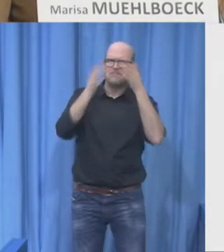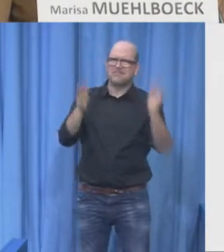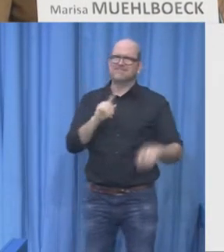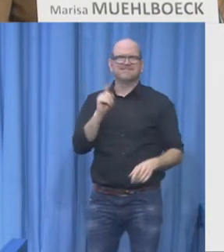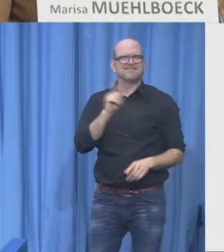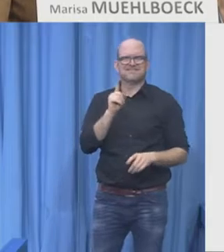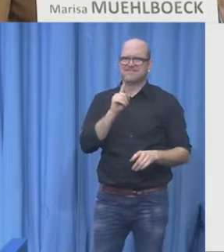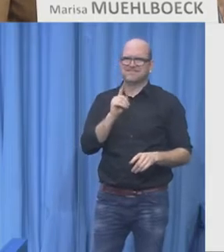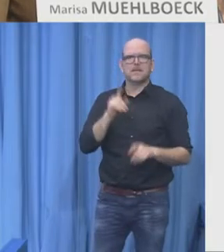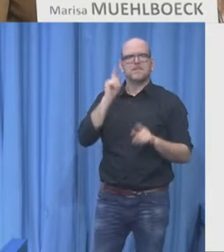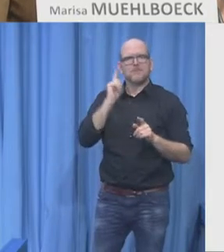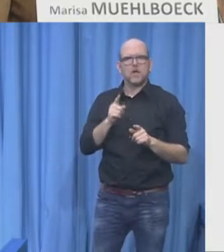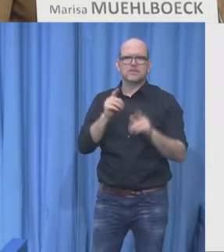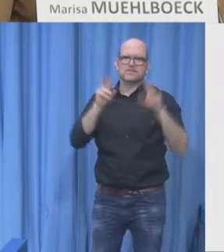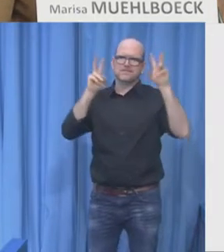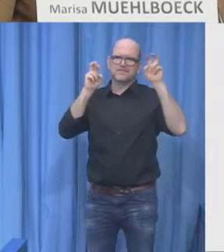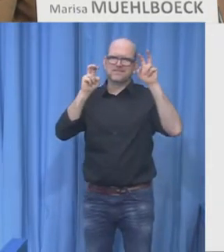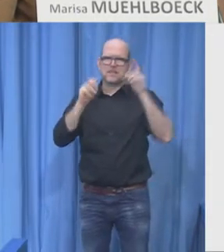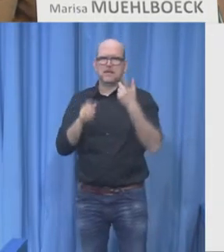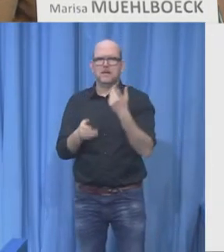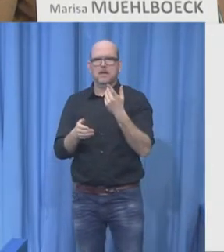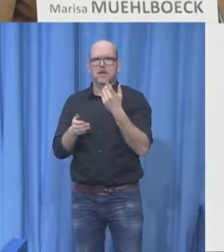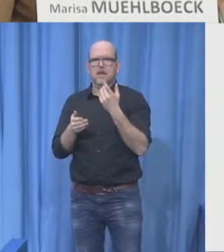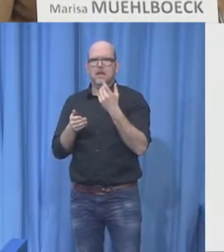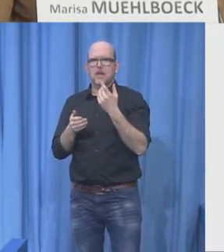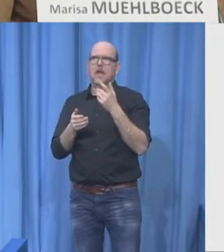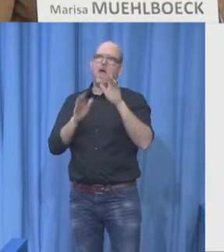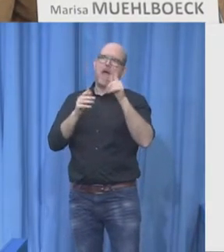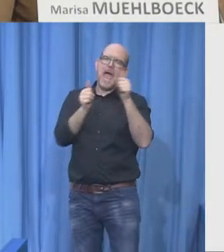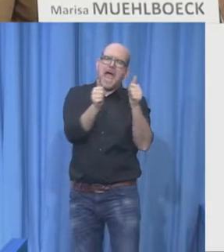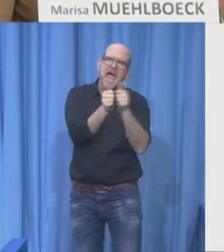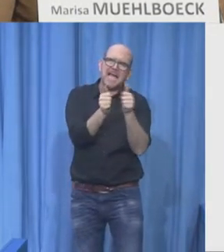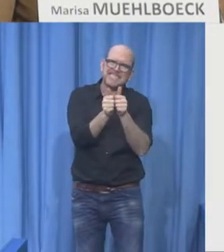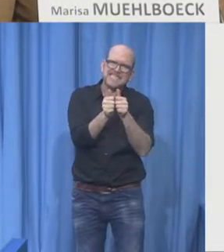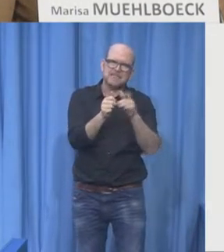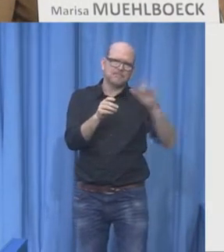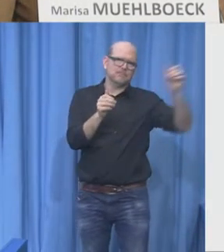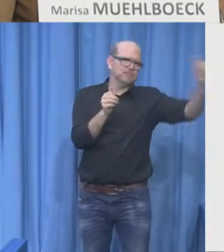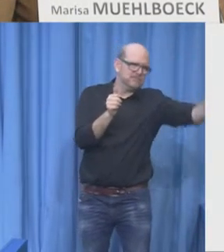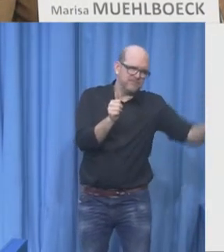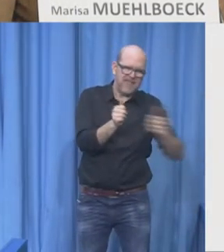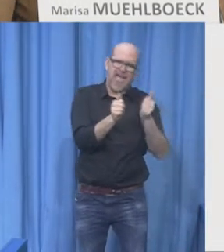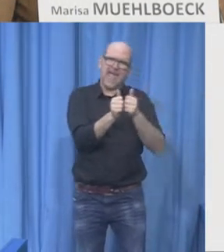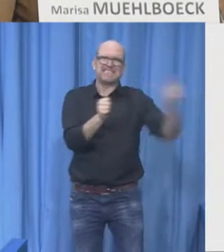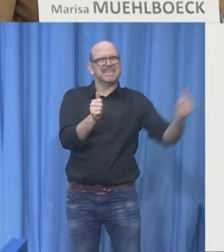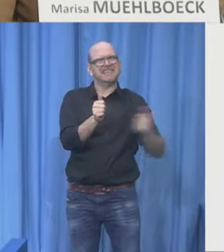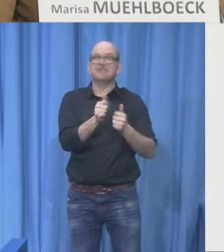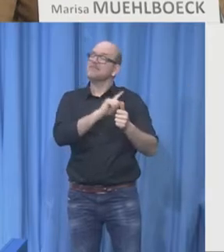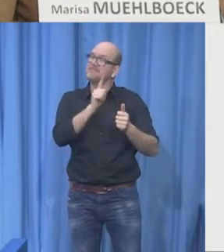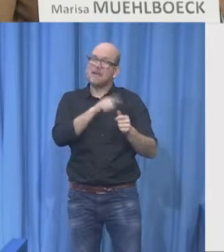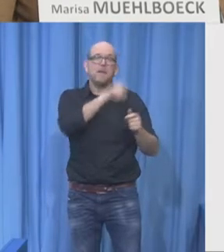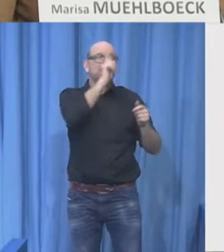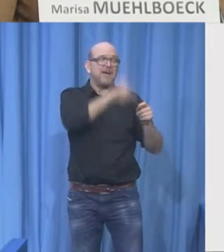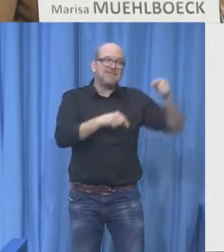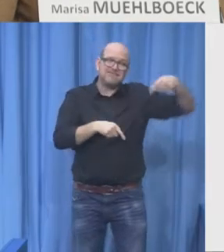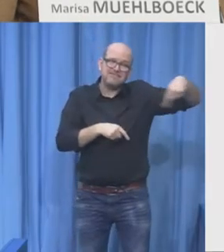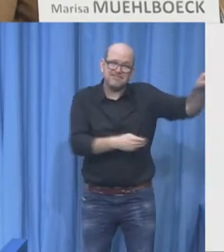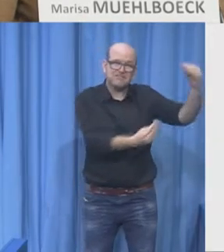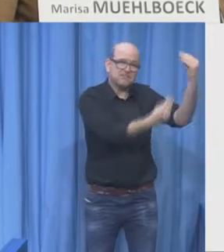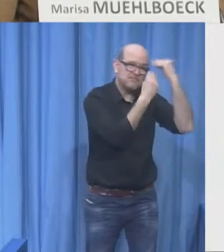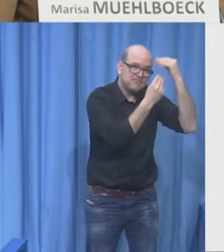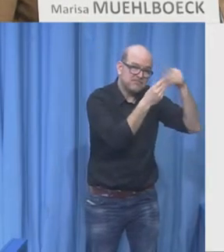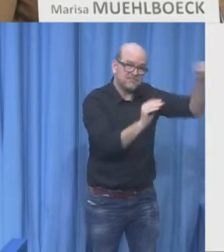professions. So this was what became our mission, to establish such a job description for